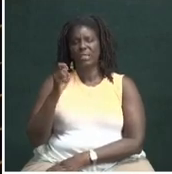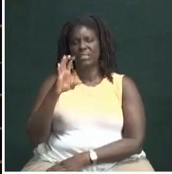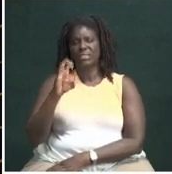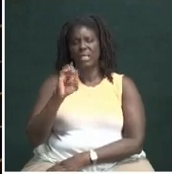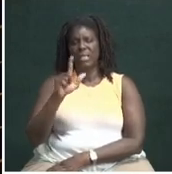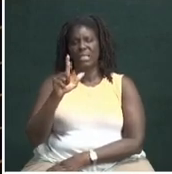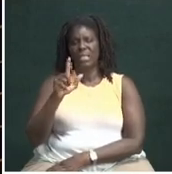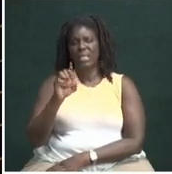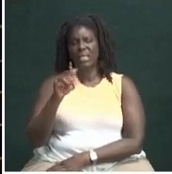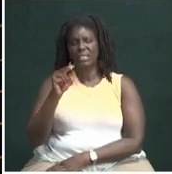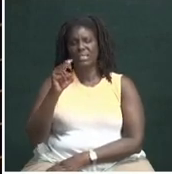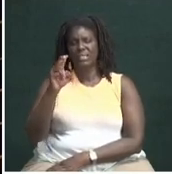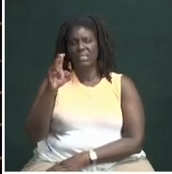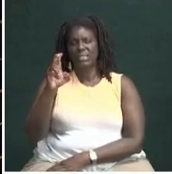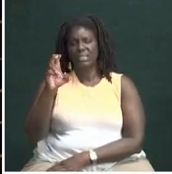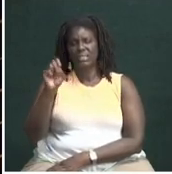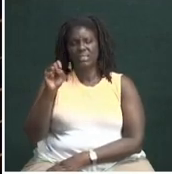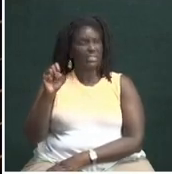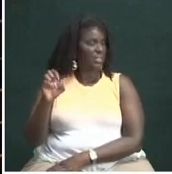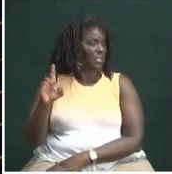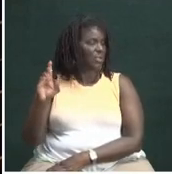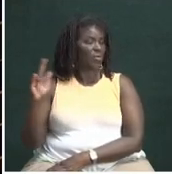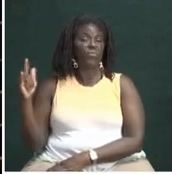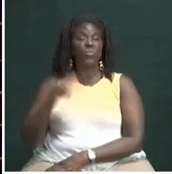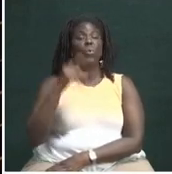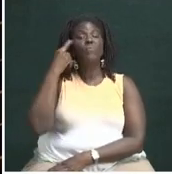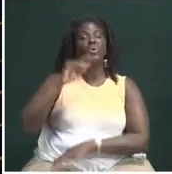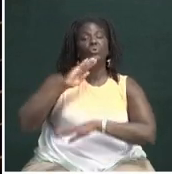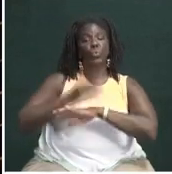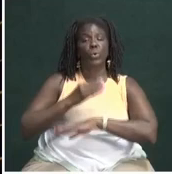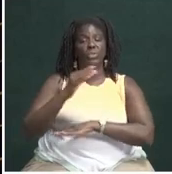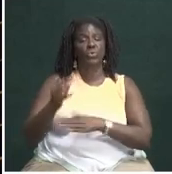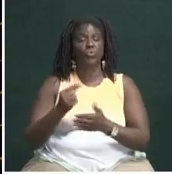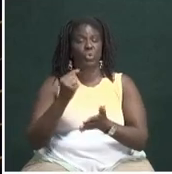Shamsa. Shema, thank you so much.